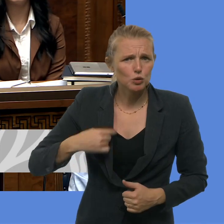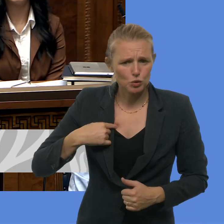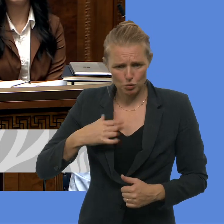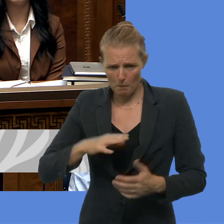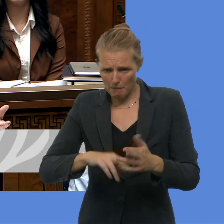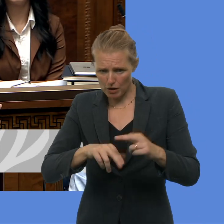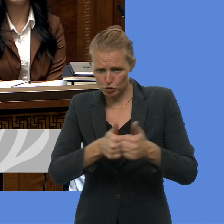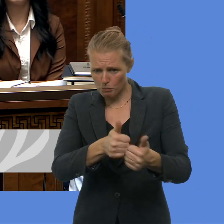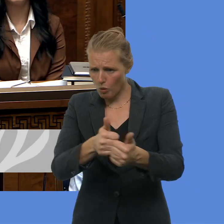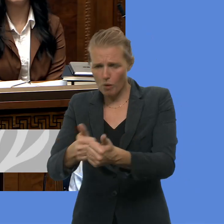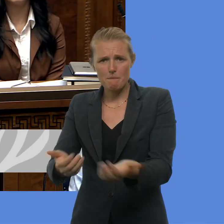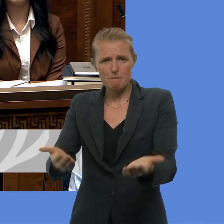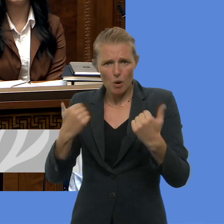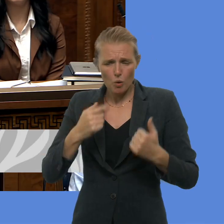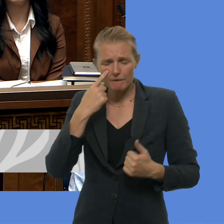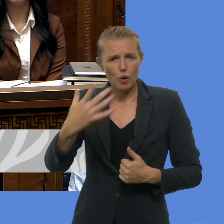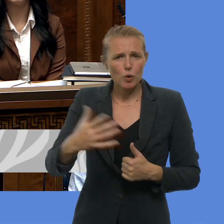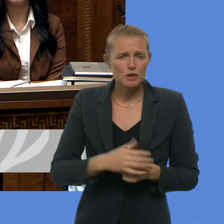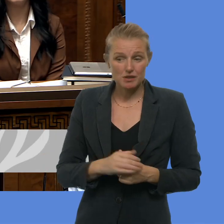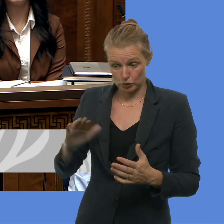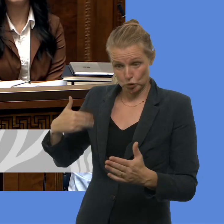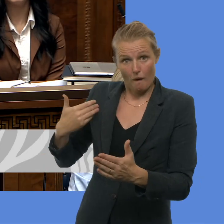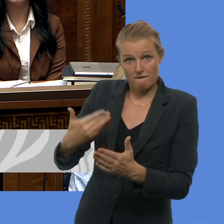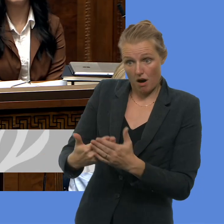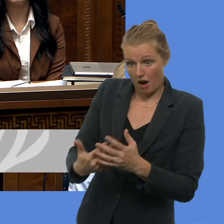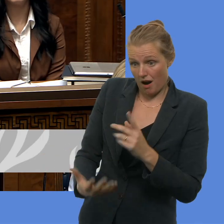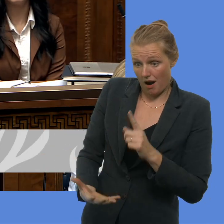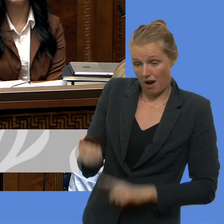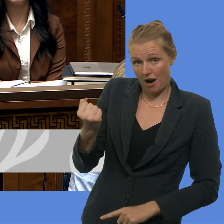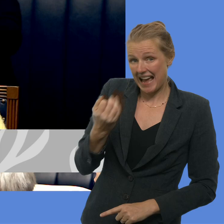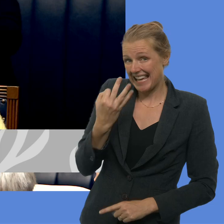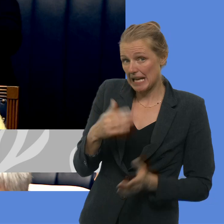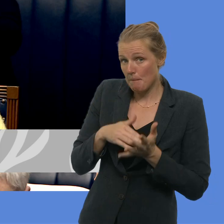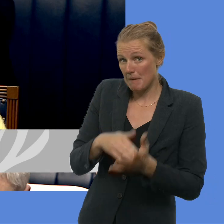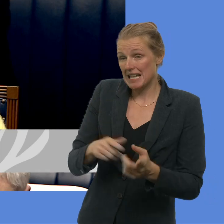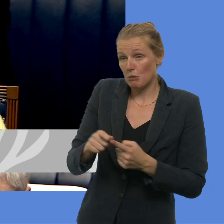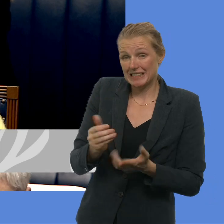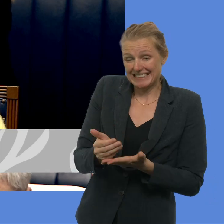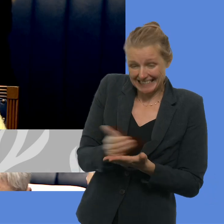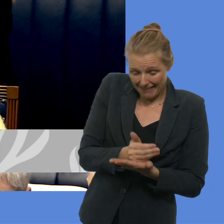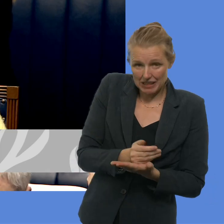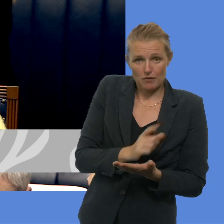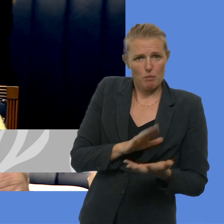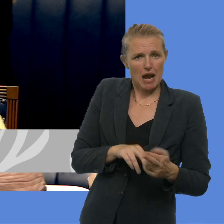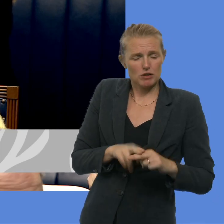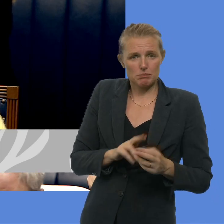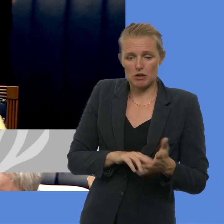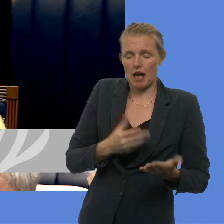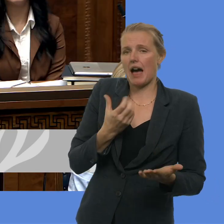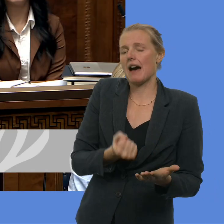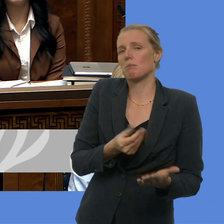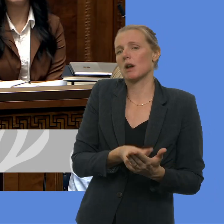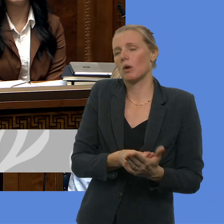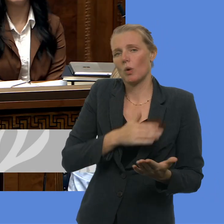parents. Like what we've been able to deliver to this point has been £8 million in savings to parents. Like that makes a big difference across the